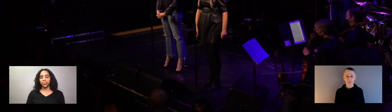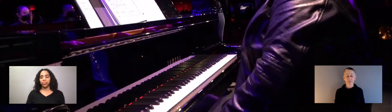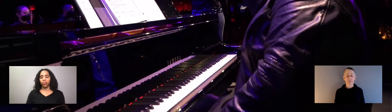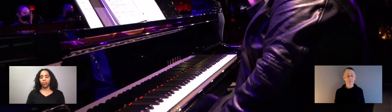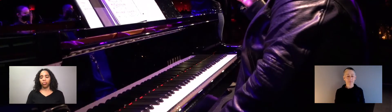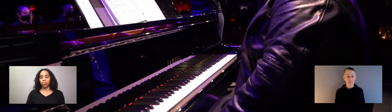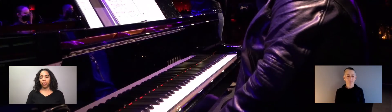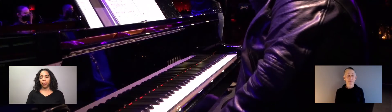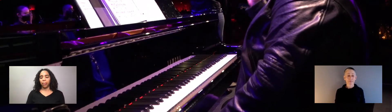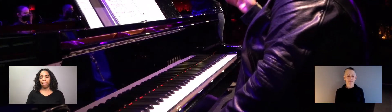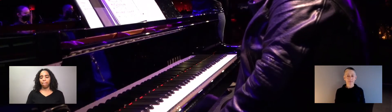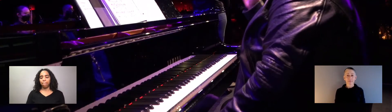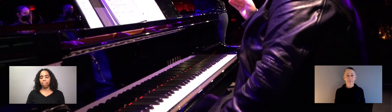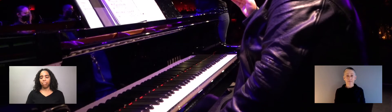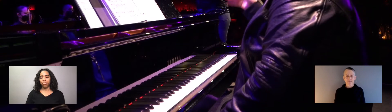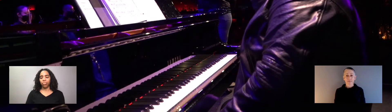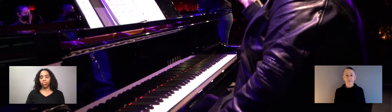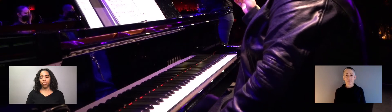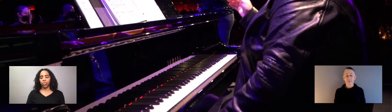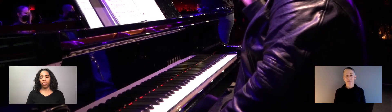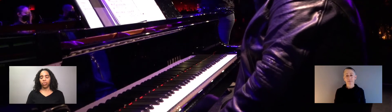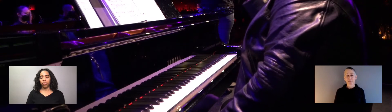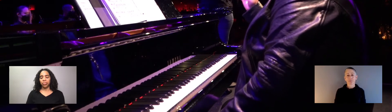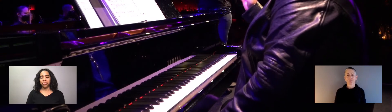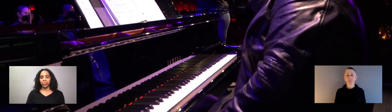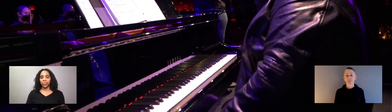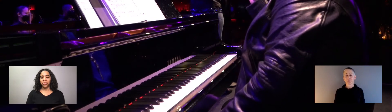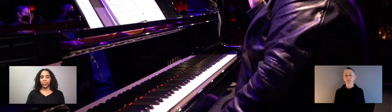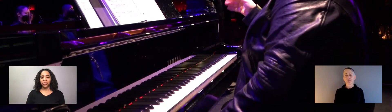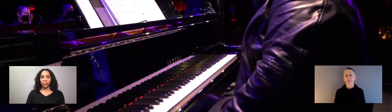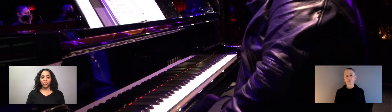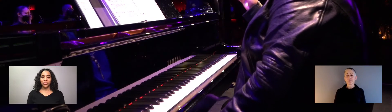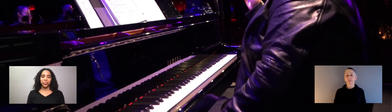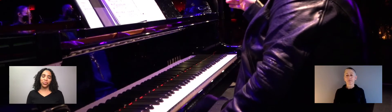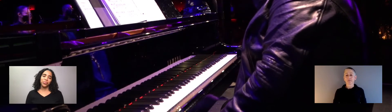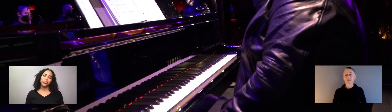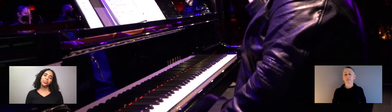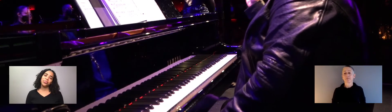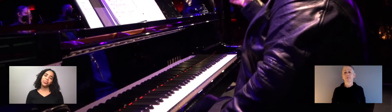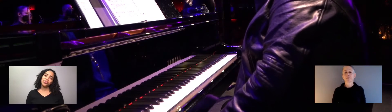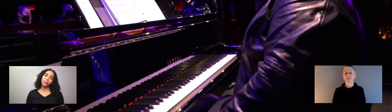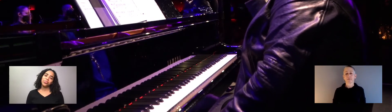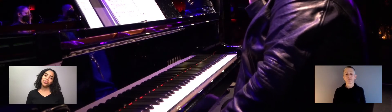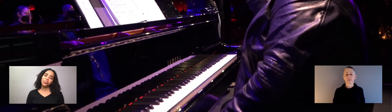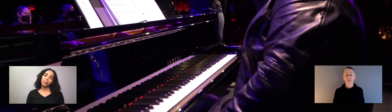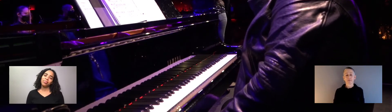Yeah.